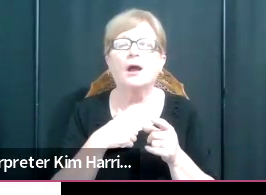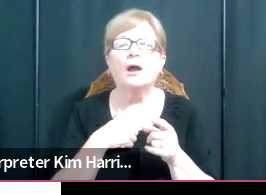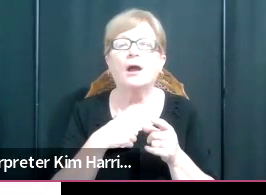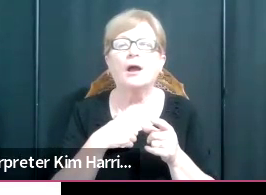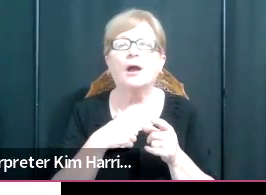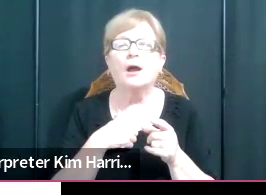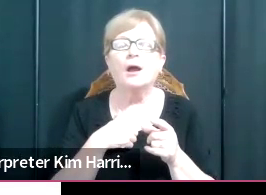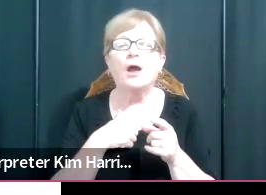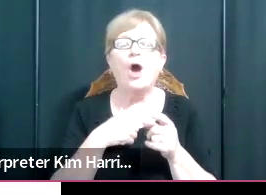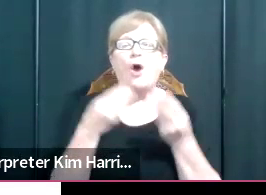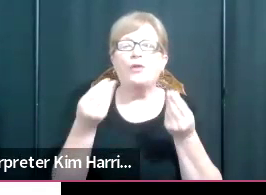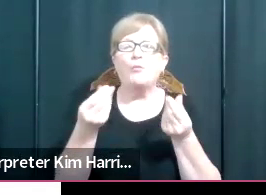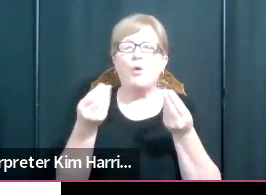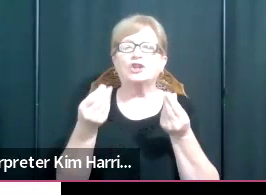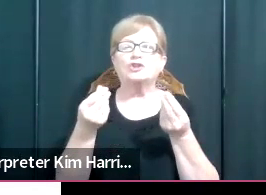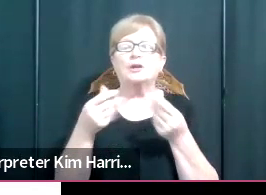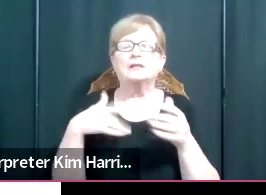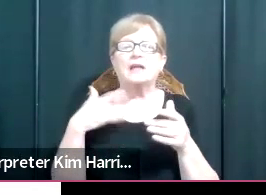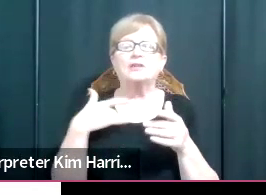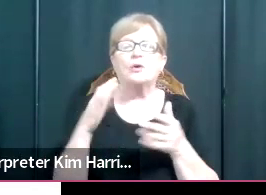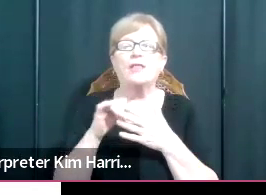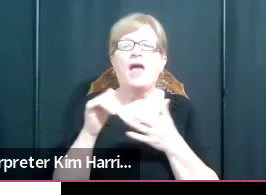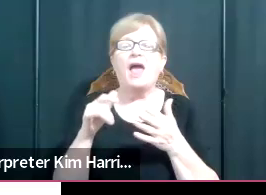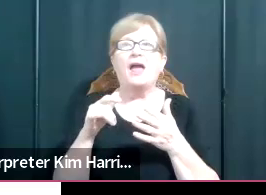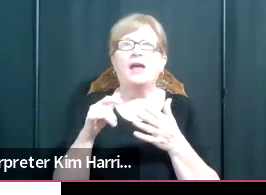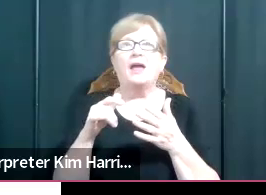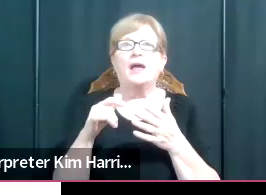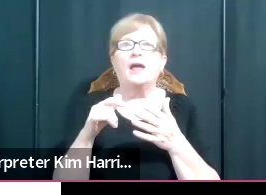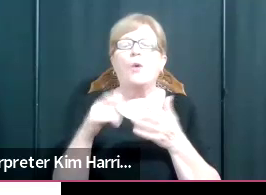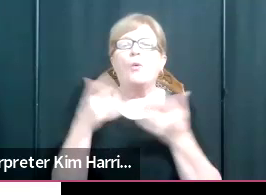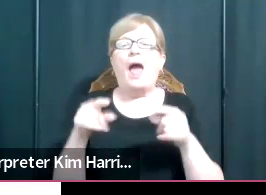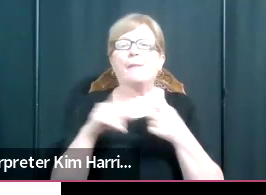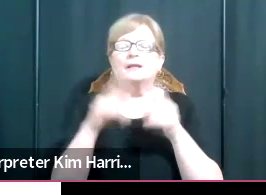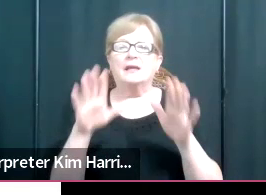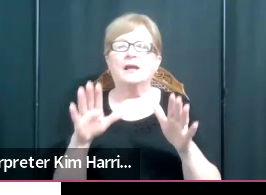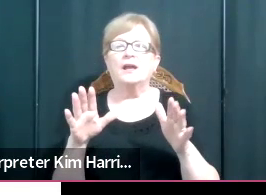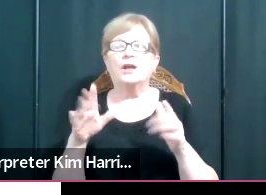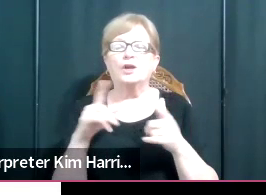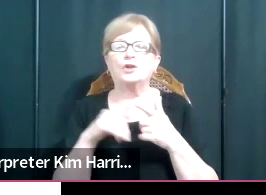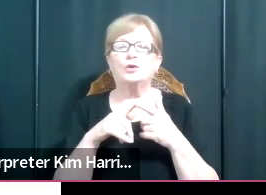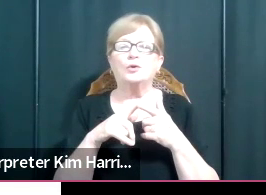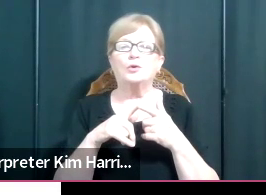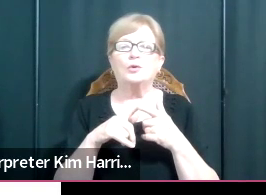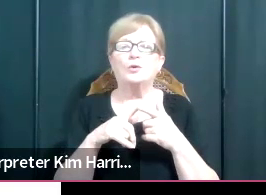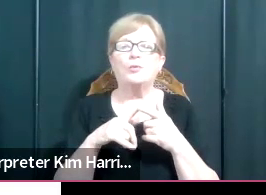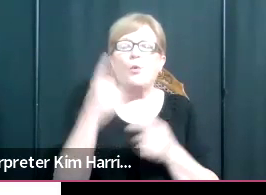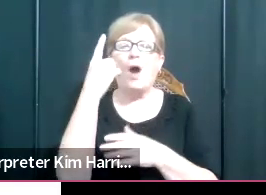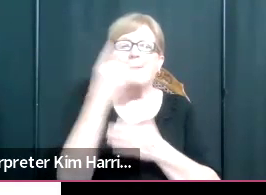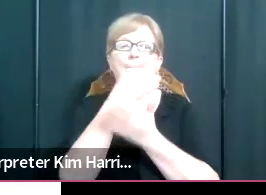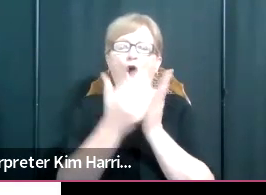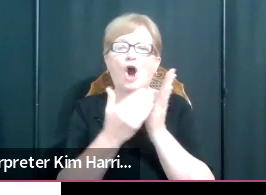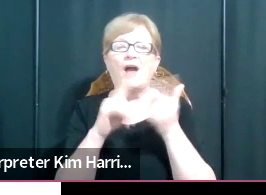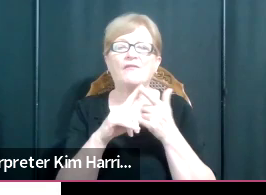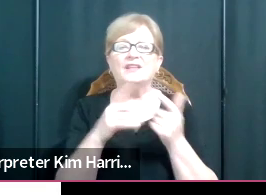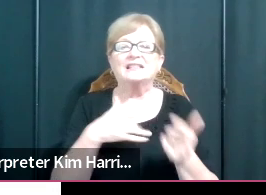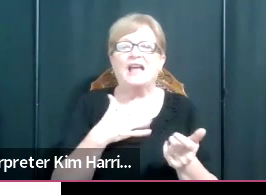that's the moisture sensor. Oh, So, okay. typically what will happen is you put one part of the sensor